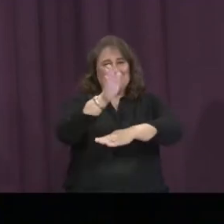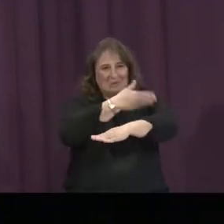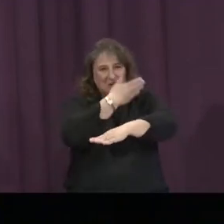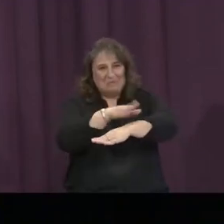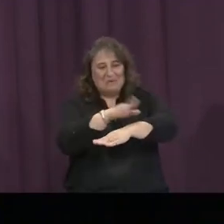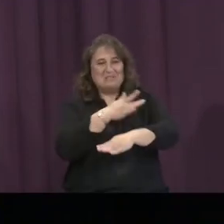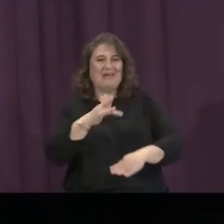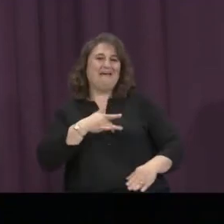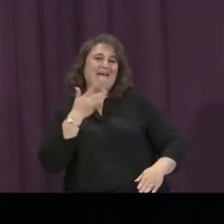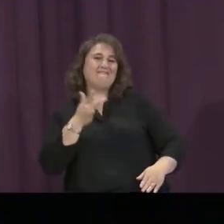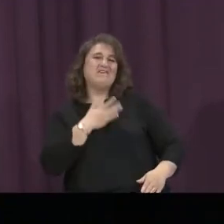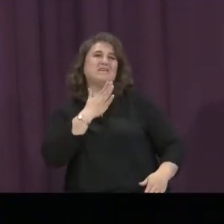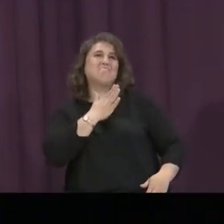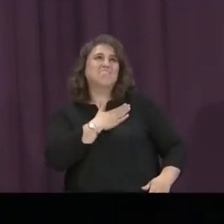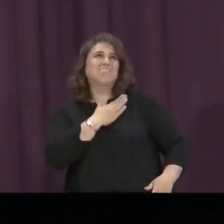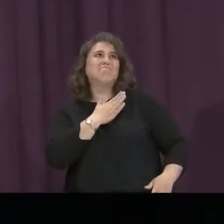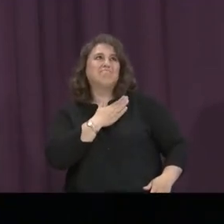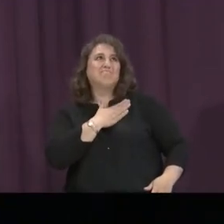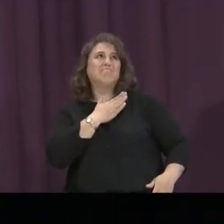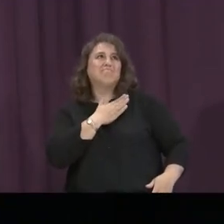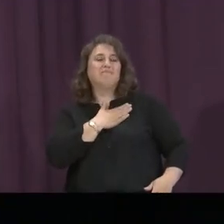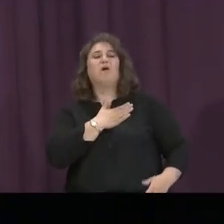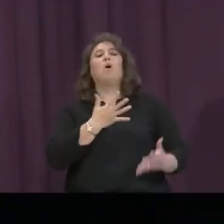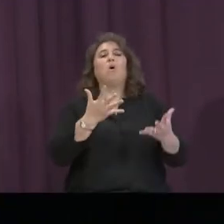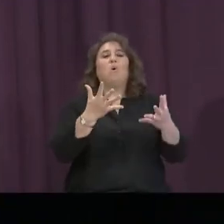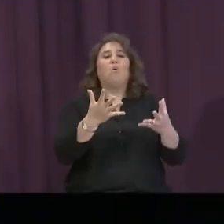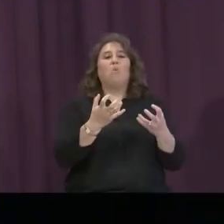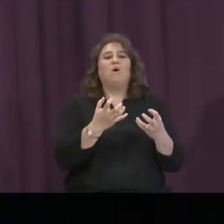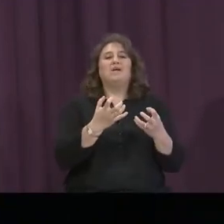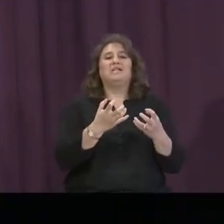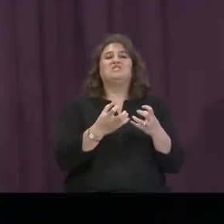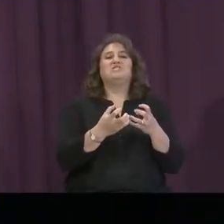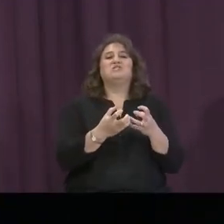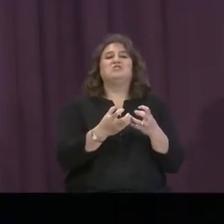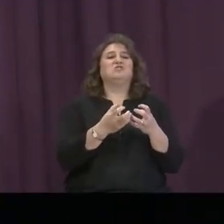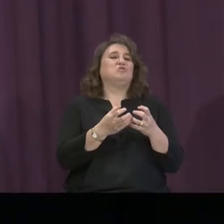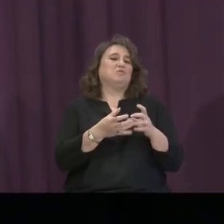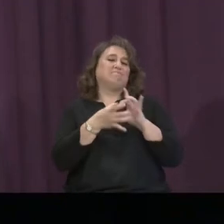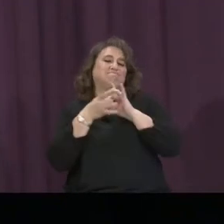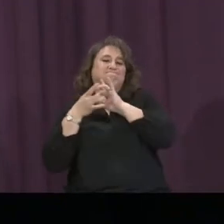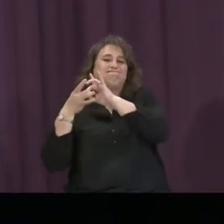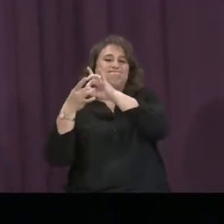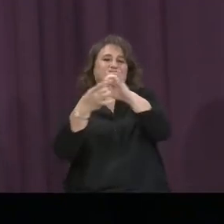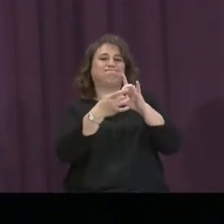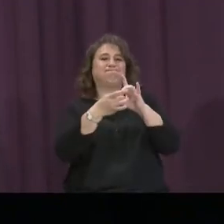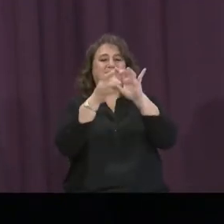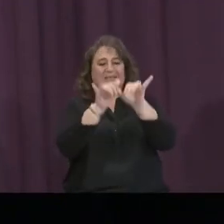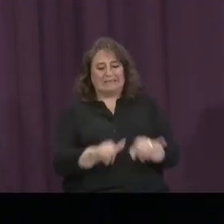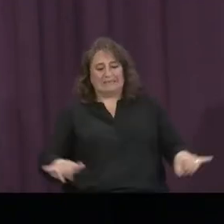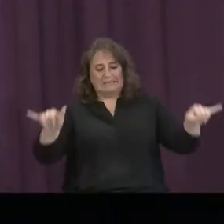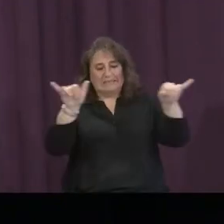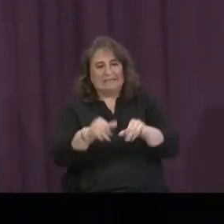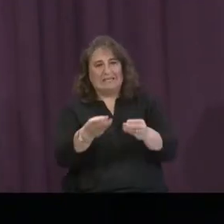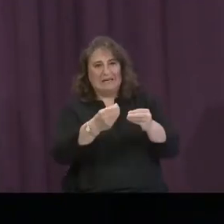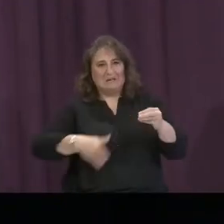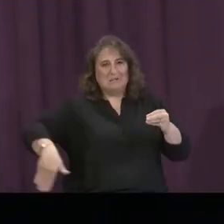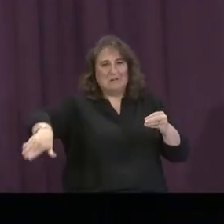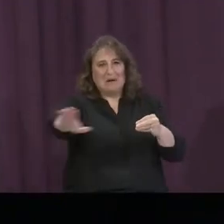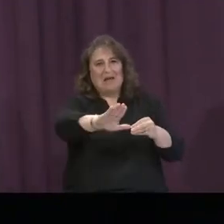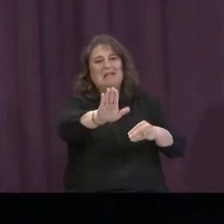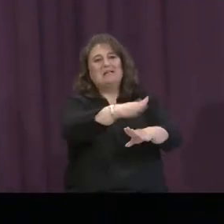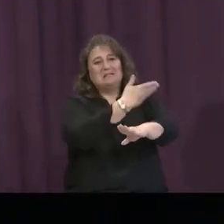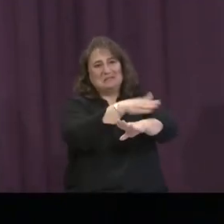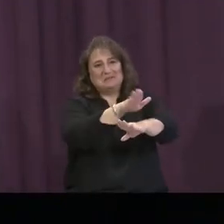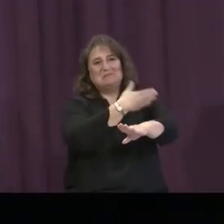that can help us to come together, um, on a common ground. So, I love common ground and that is music. So,